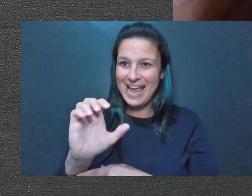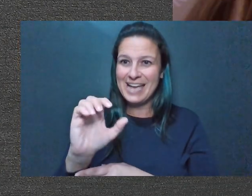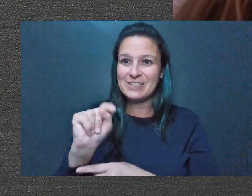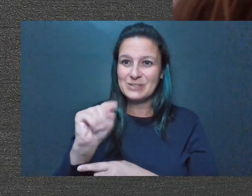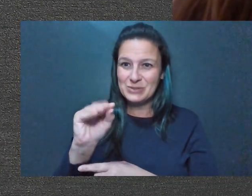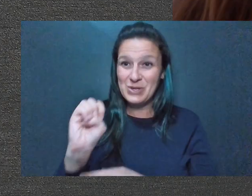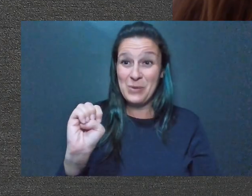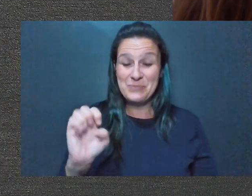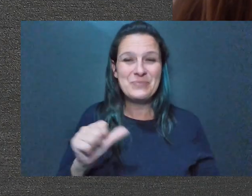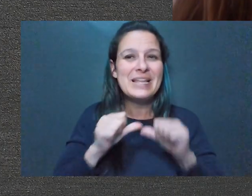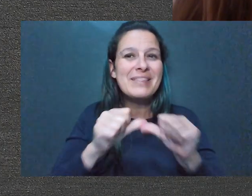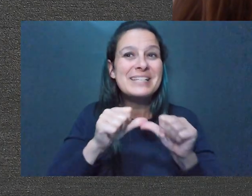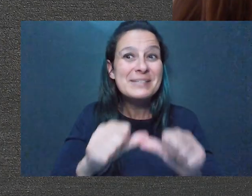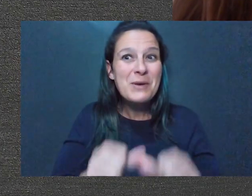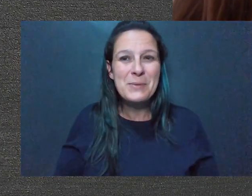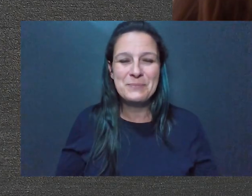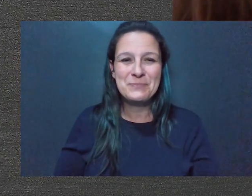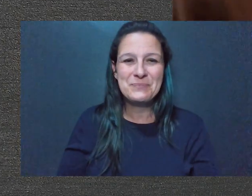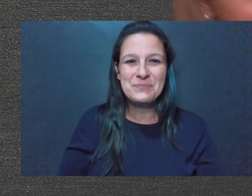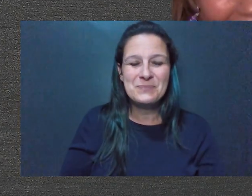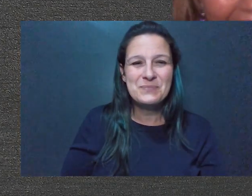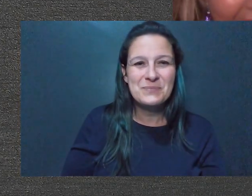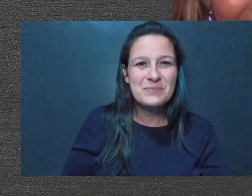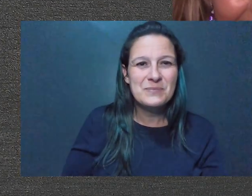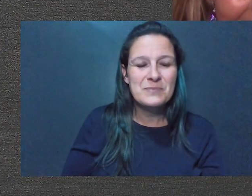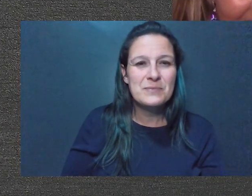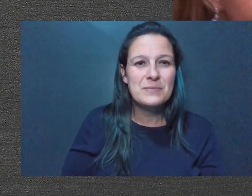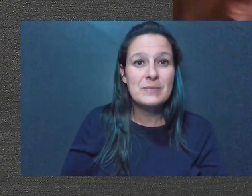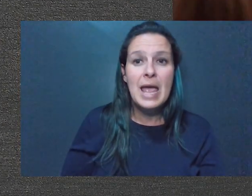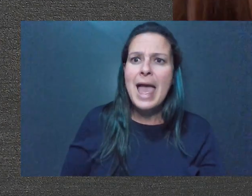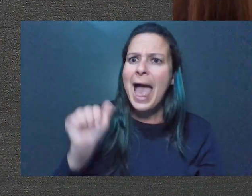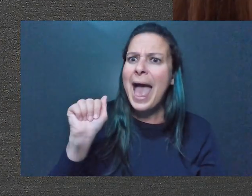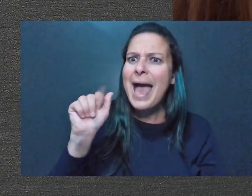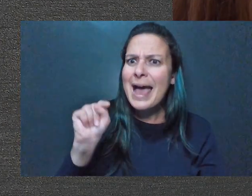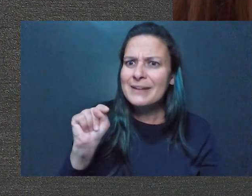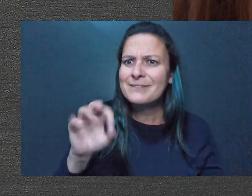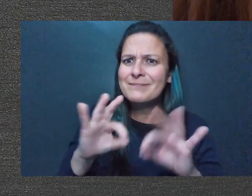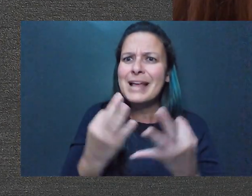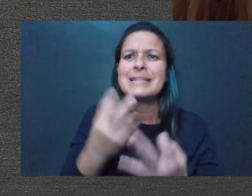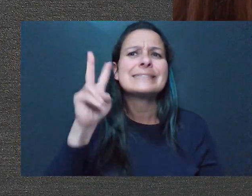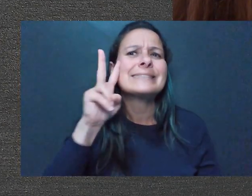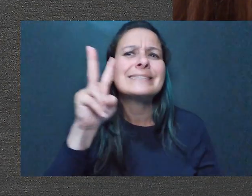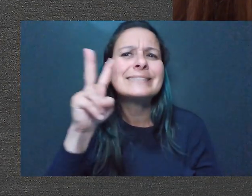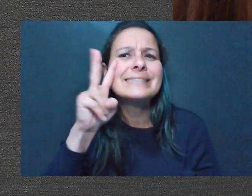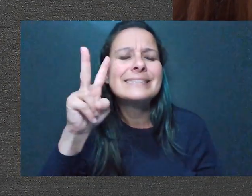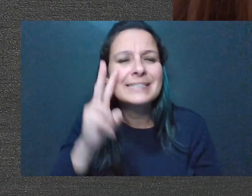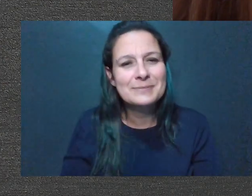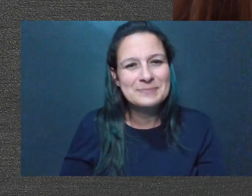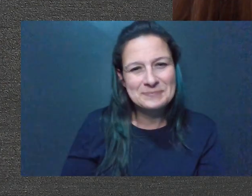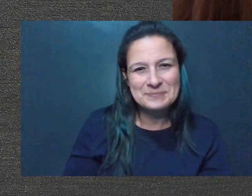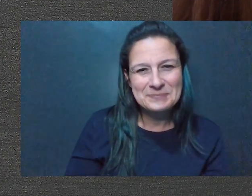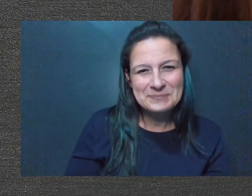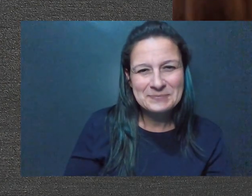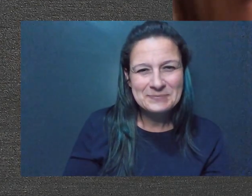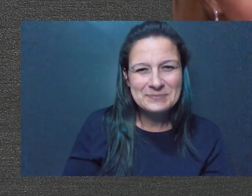going. How about the at family? Let's see what we have in the at family.